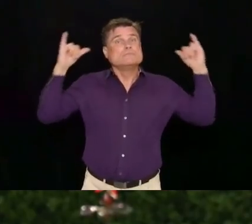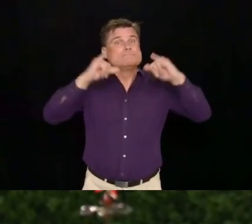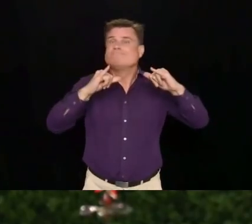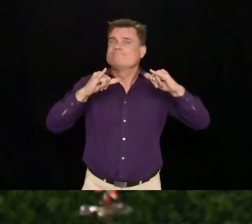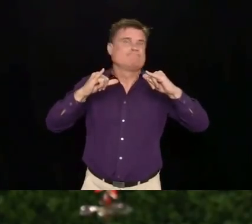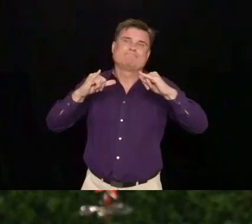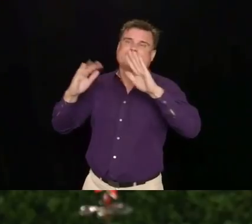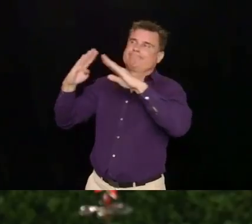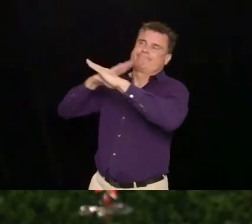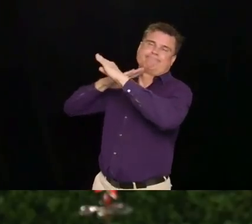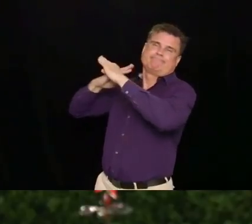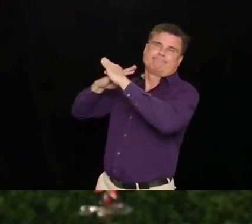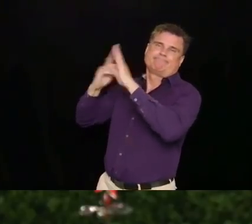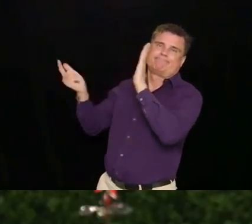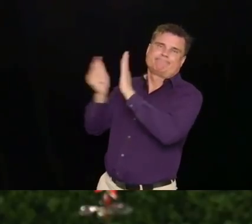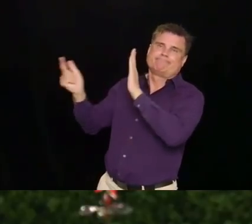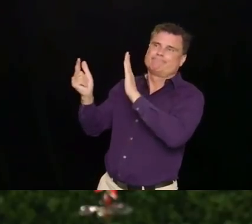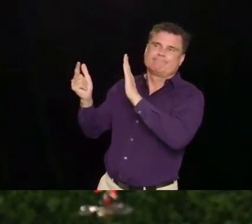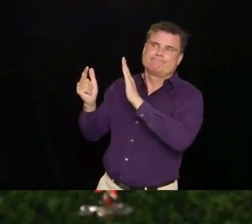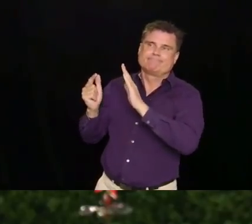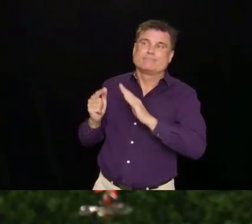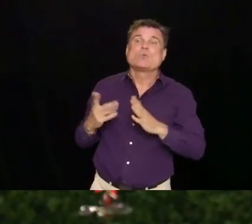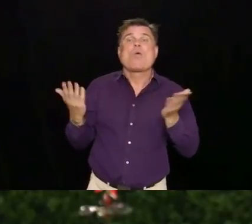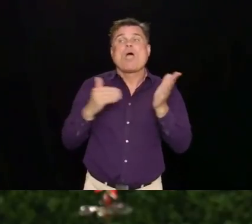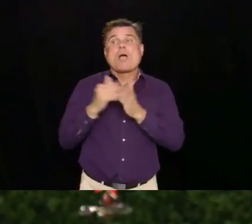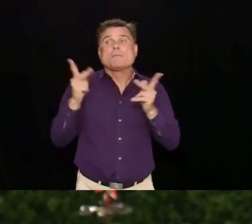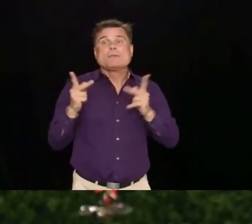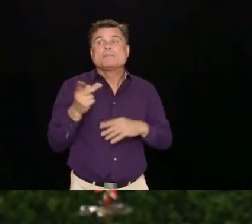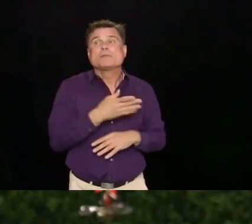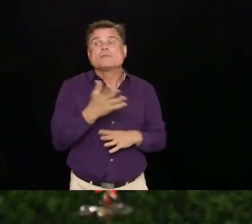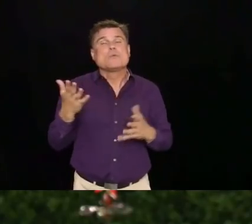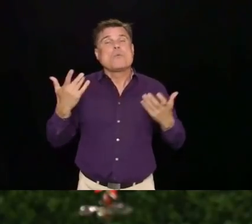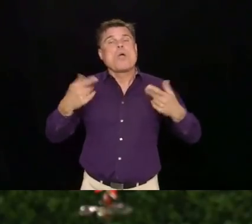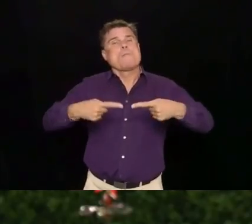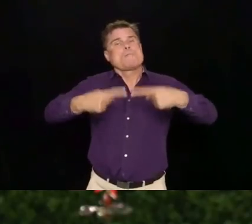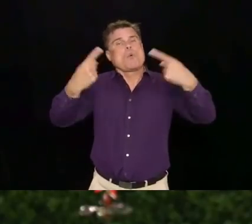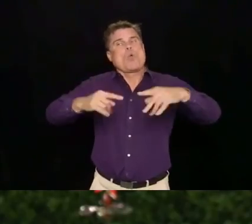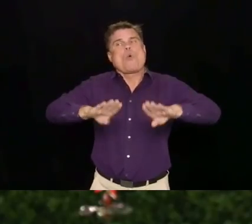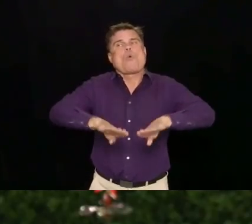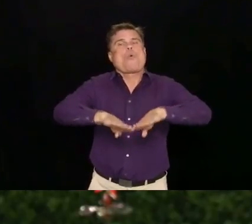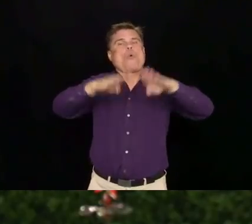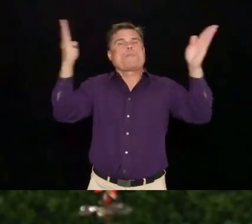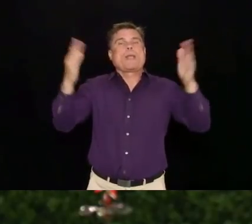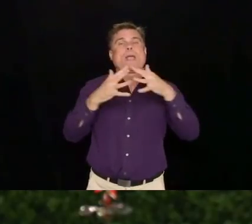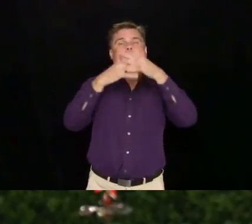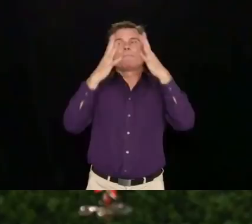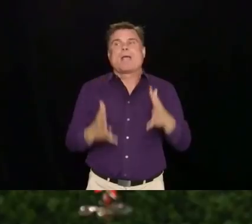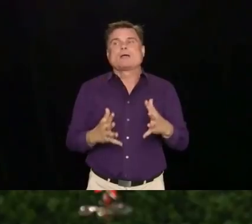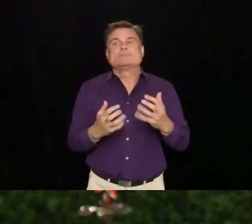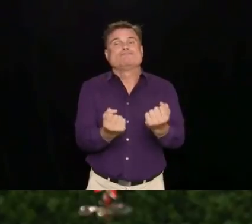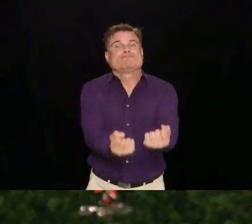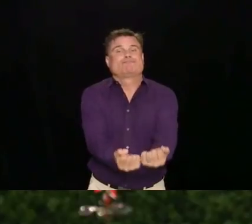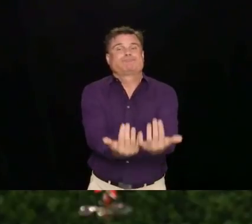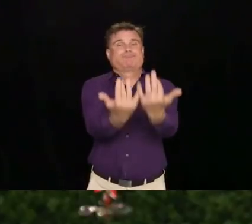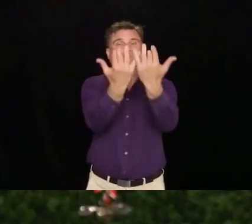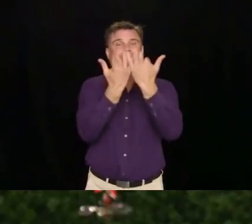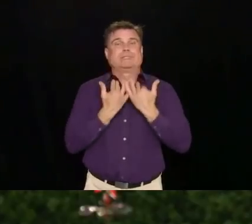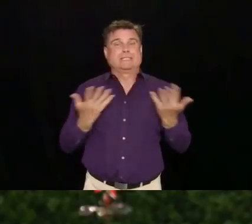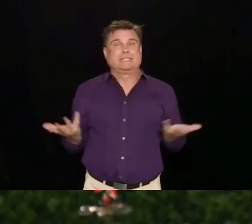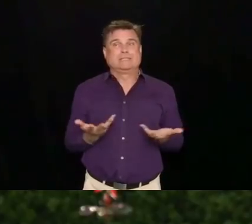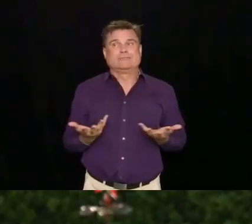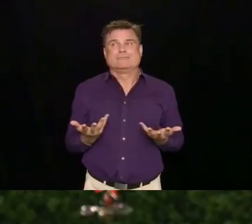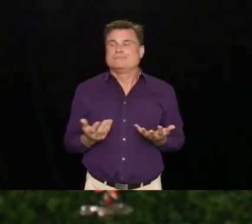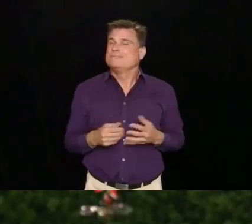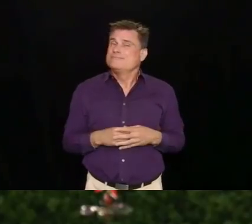continue. And people often talk about that with respect to borders and American tourists, for example, coming here or from elsewhere. That's true